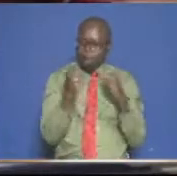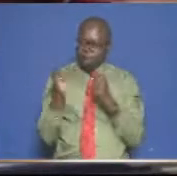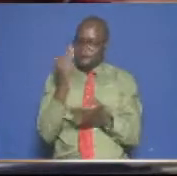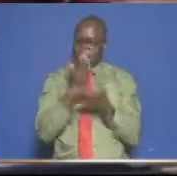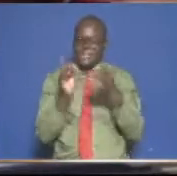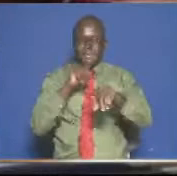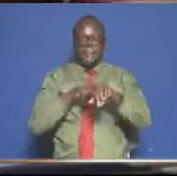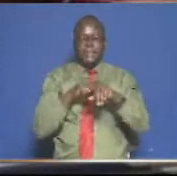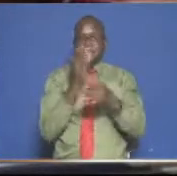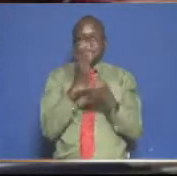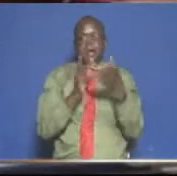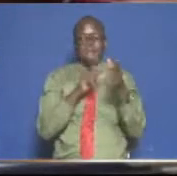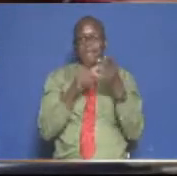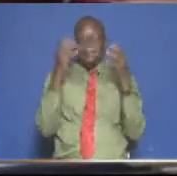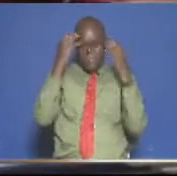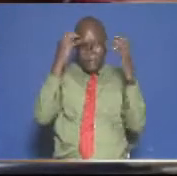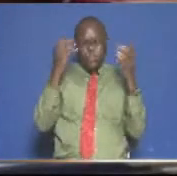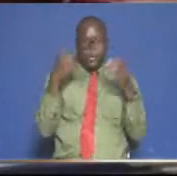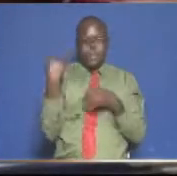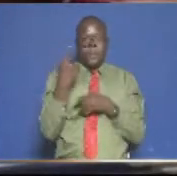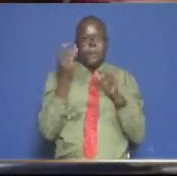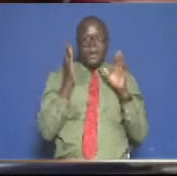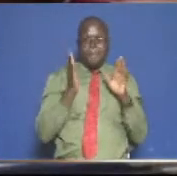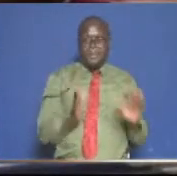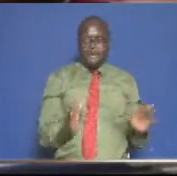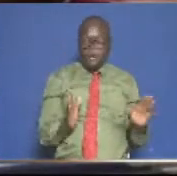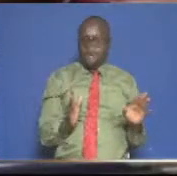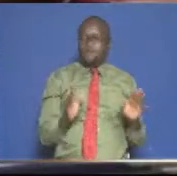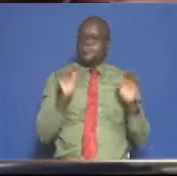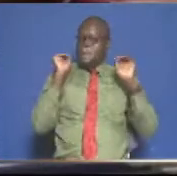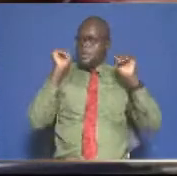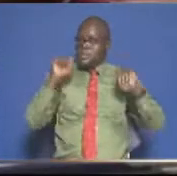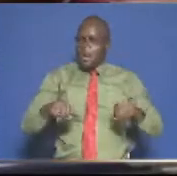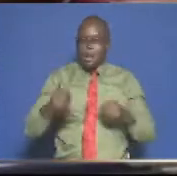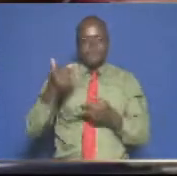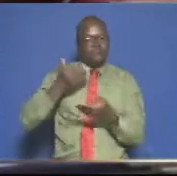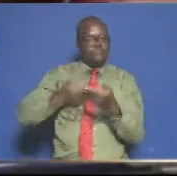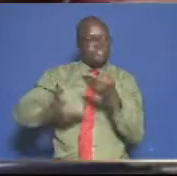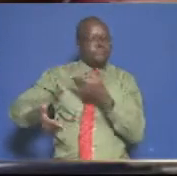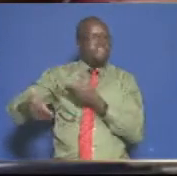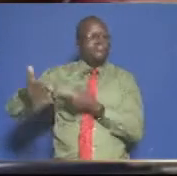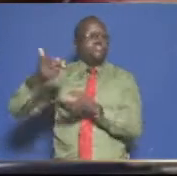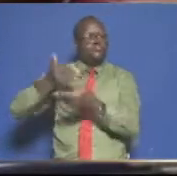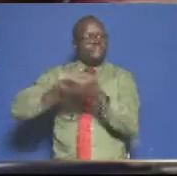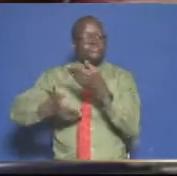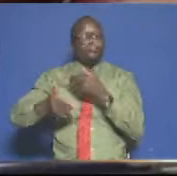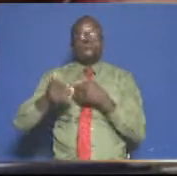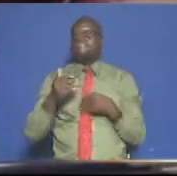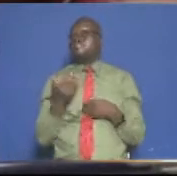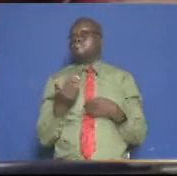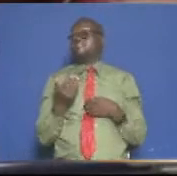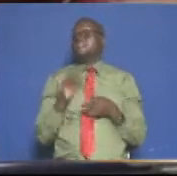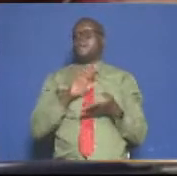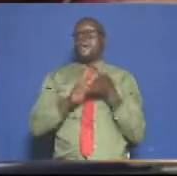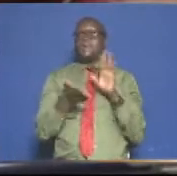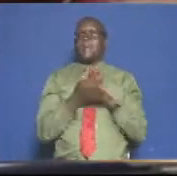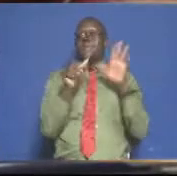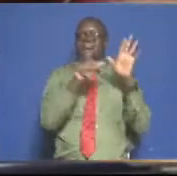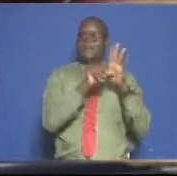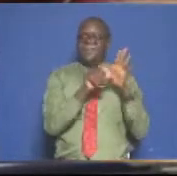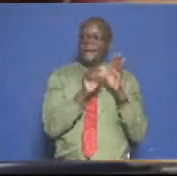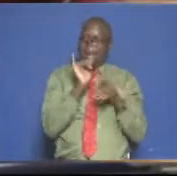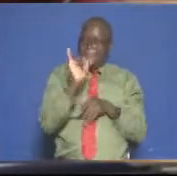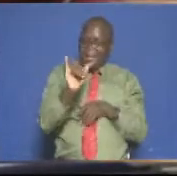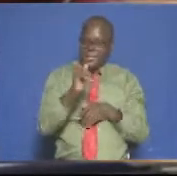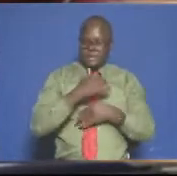fairly arrogant, Mr. Speaker. The only person who across the aisle would be able to, you know, interact with us without a problem was